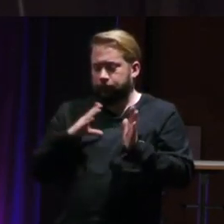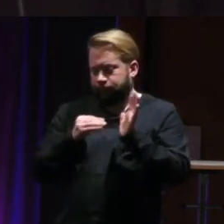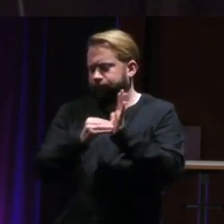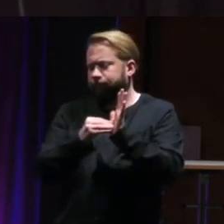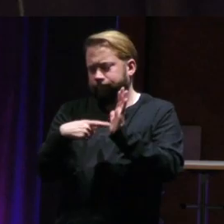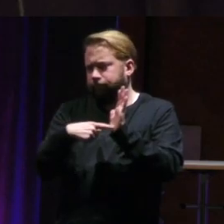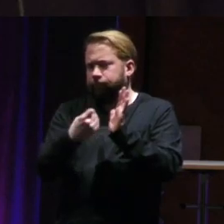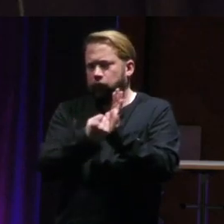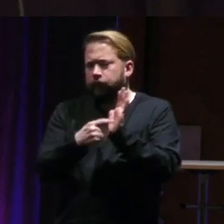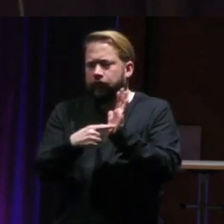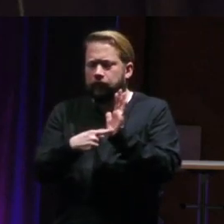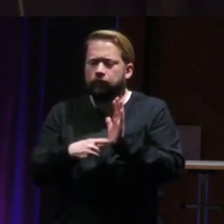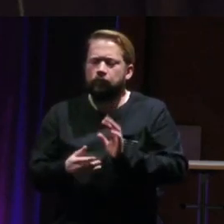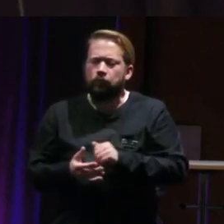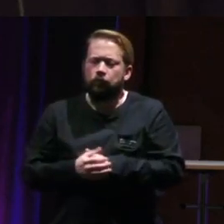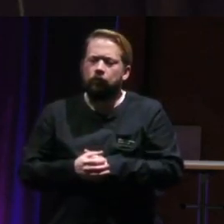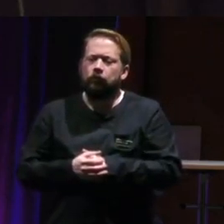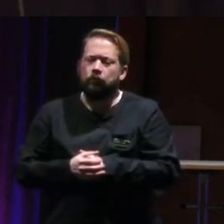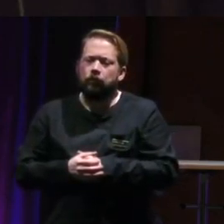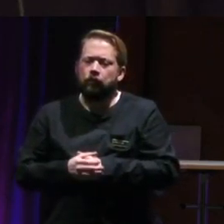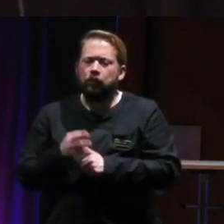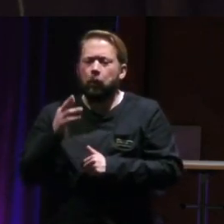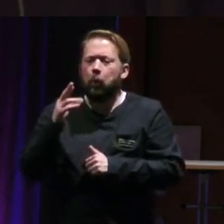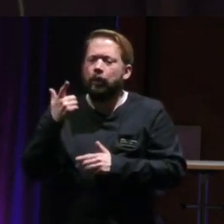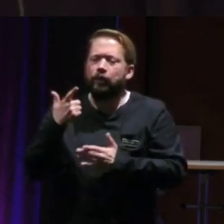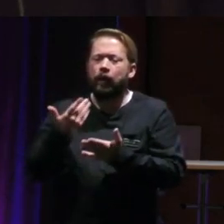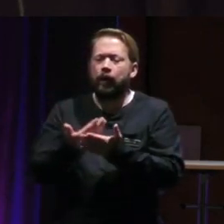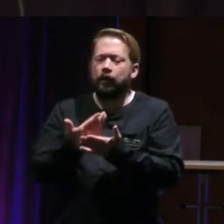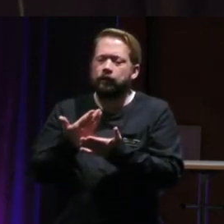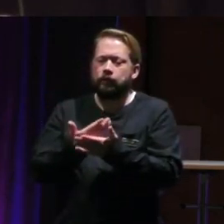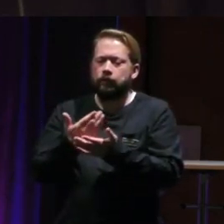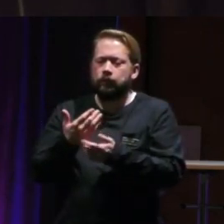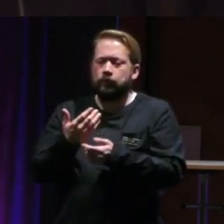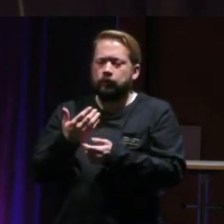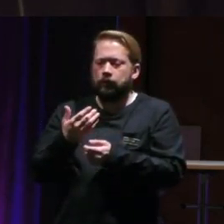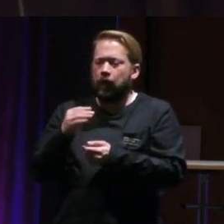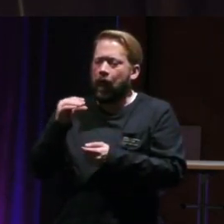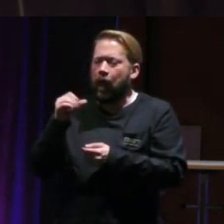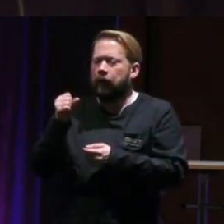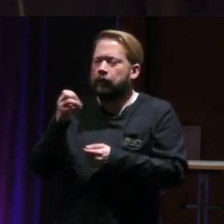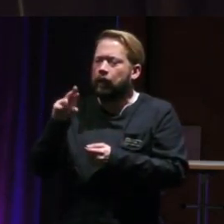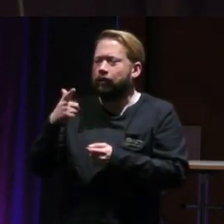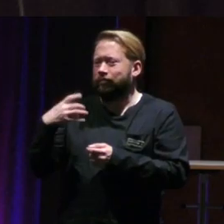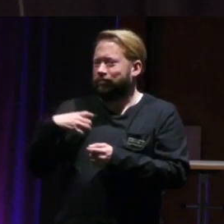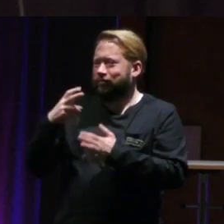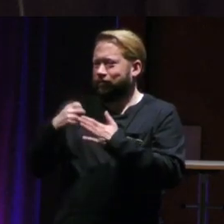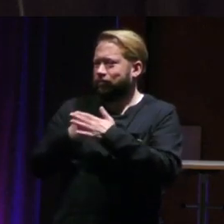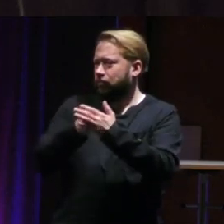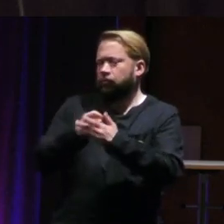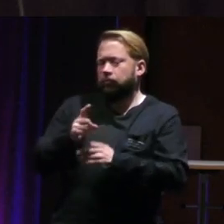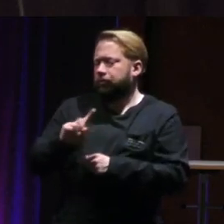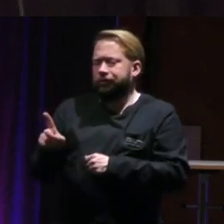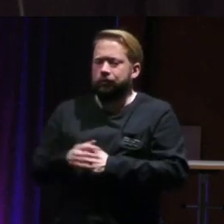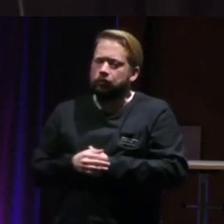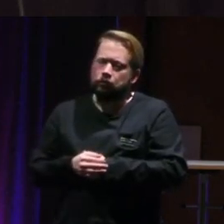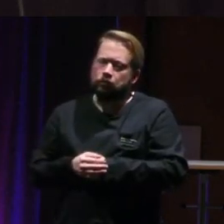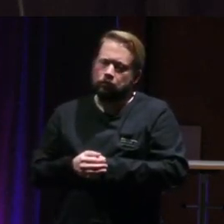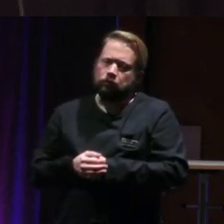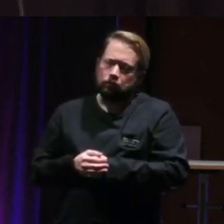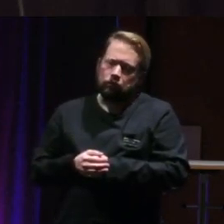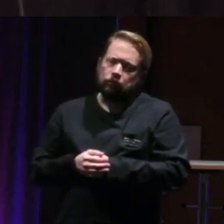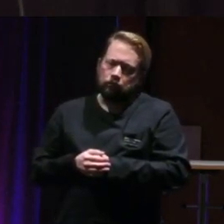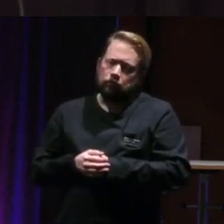They call them foreign agents. And they can even be... And they can, like, shut them